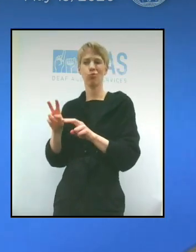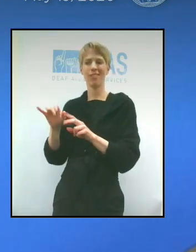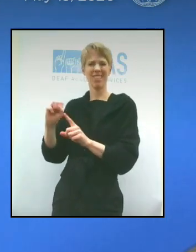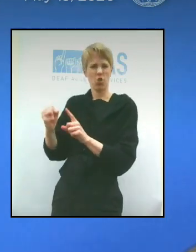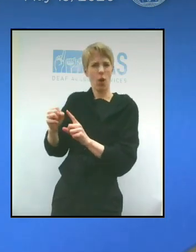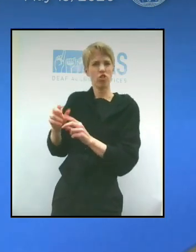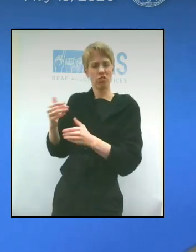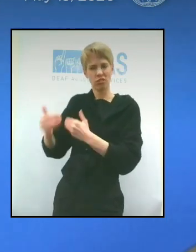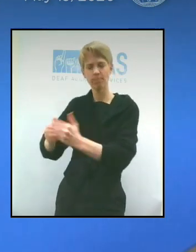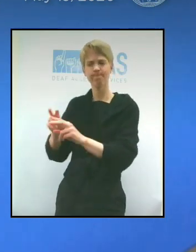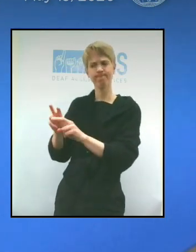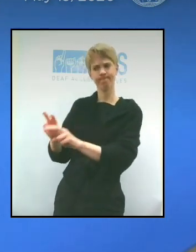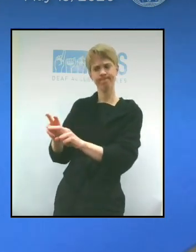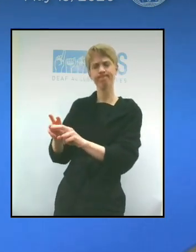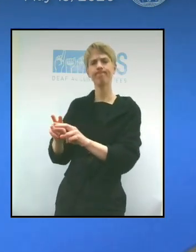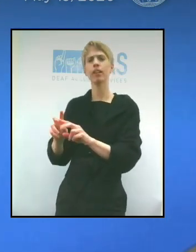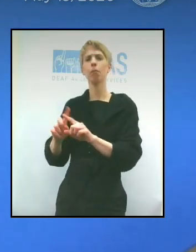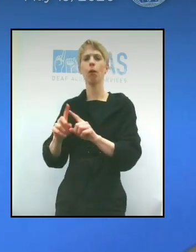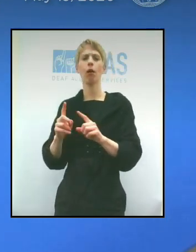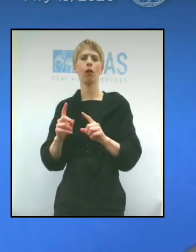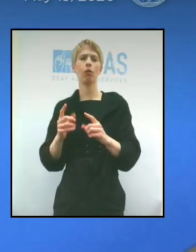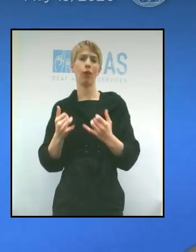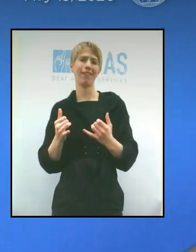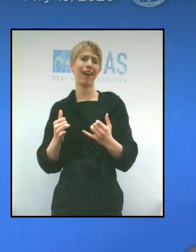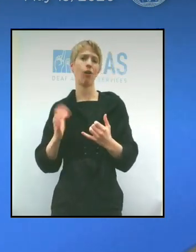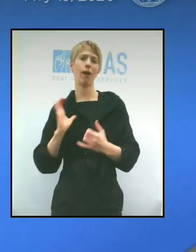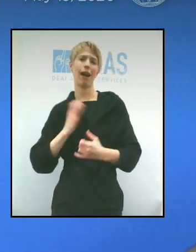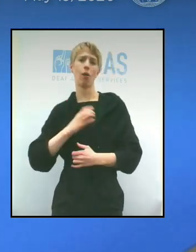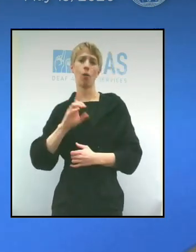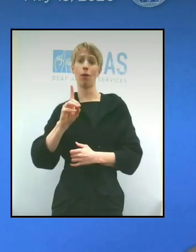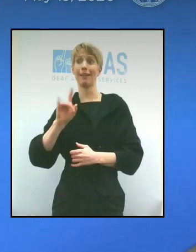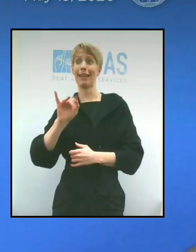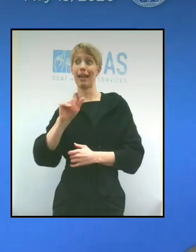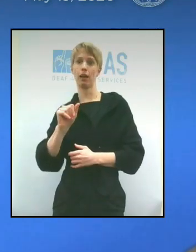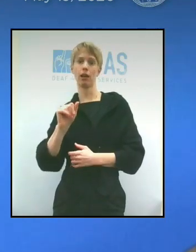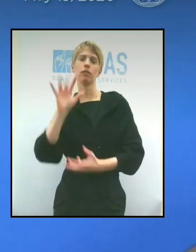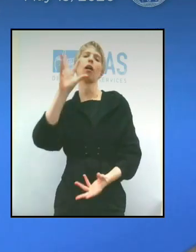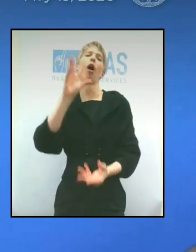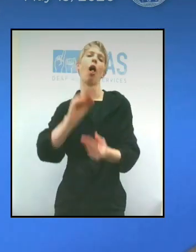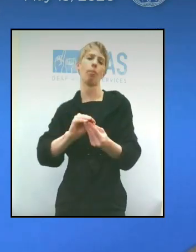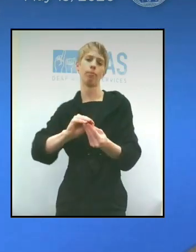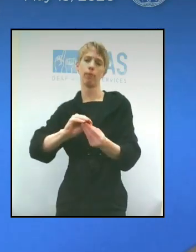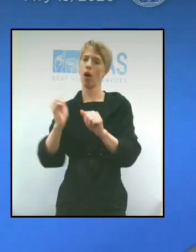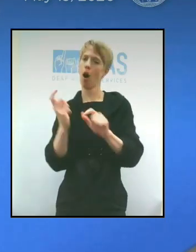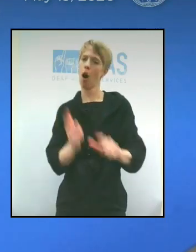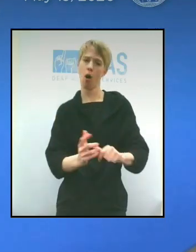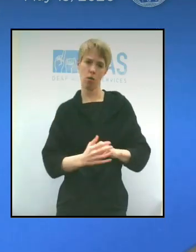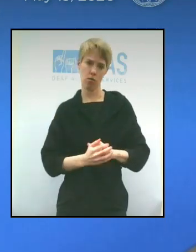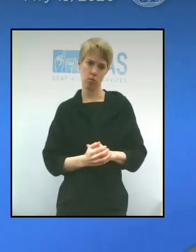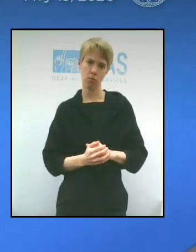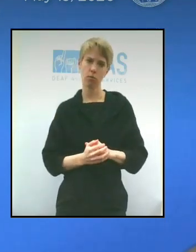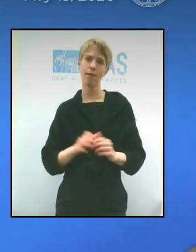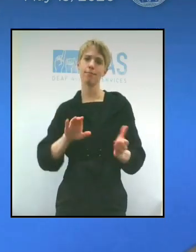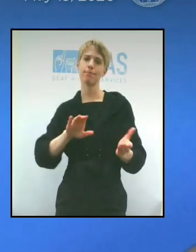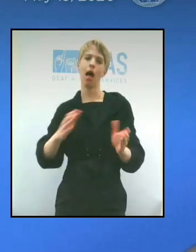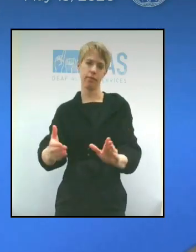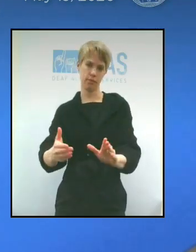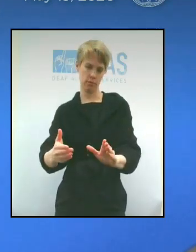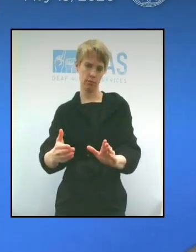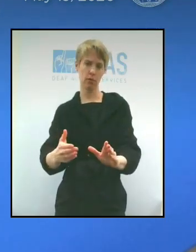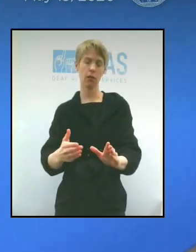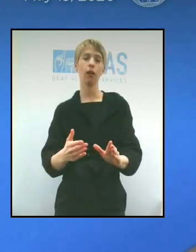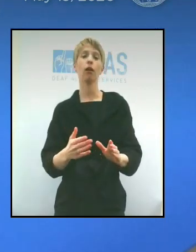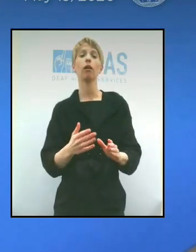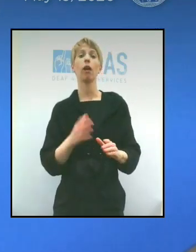it is just total deaths. And when we talk about deaths, we're talking about individuals who have deceased in a